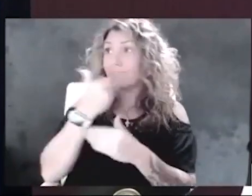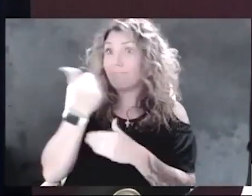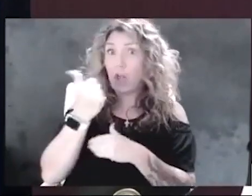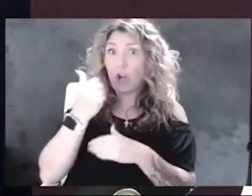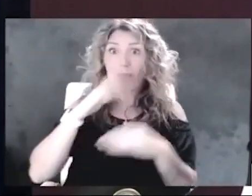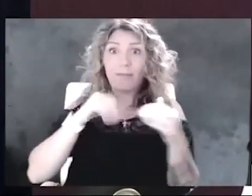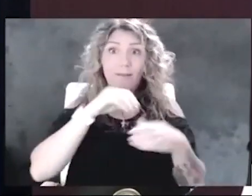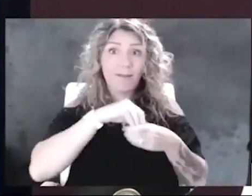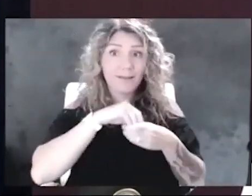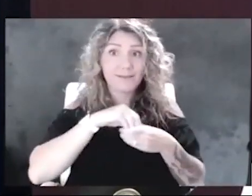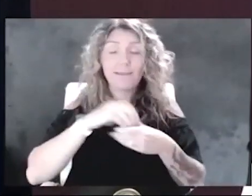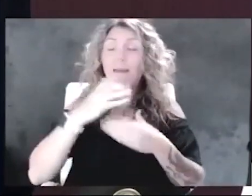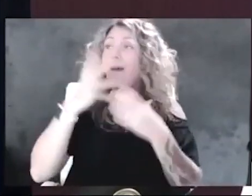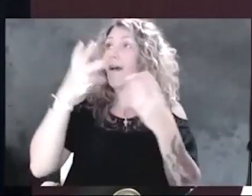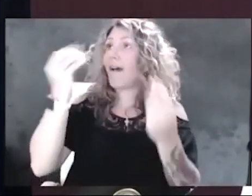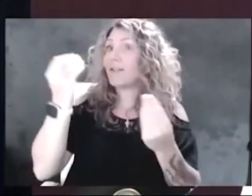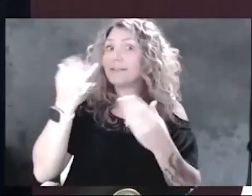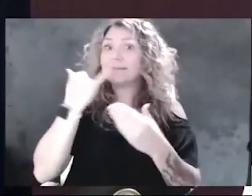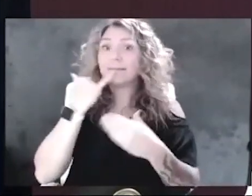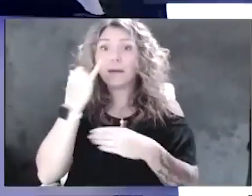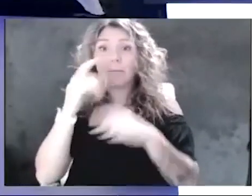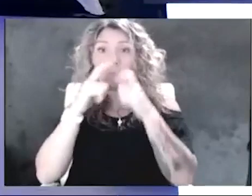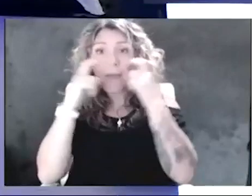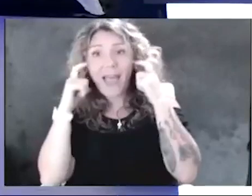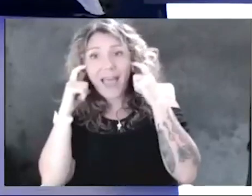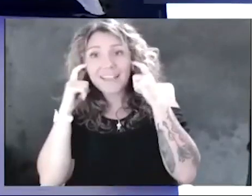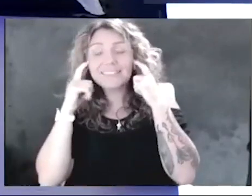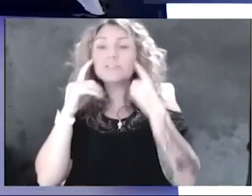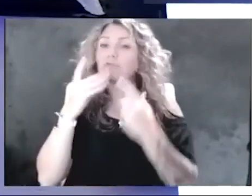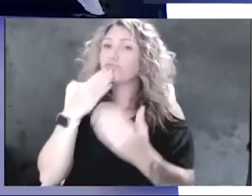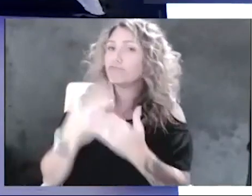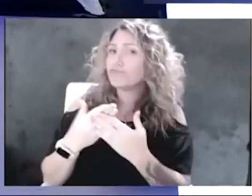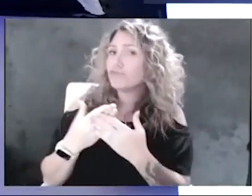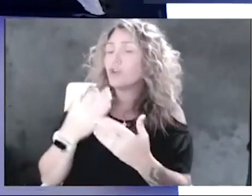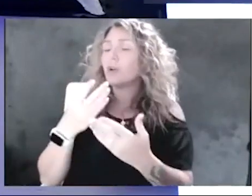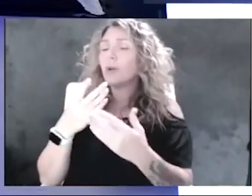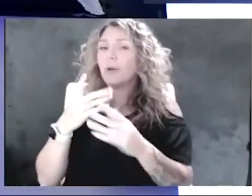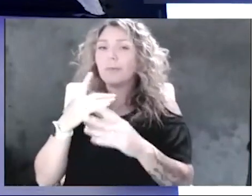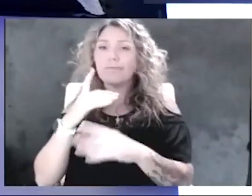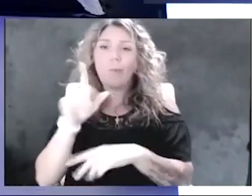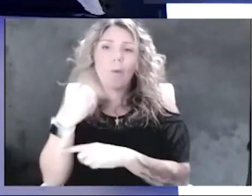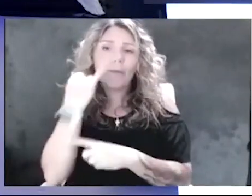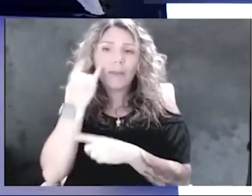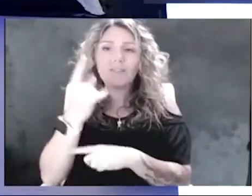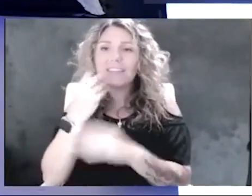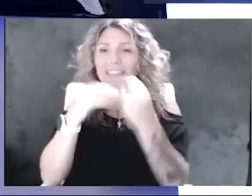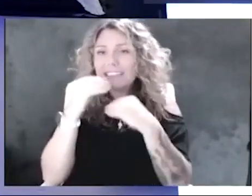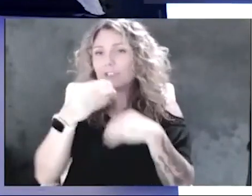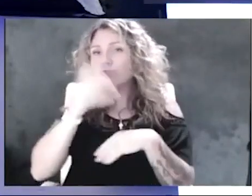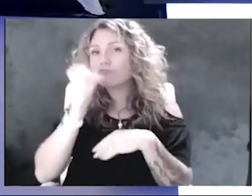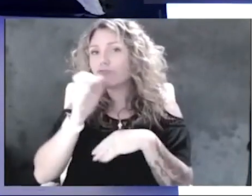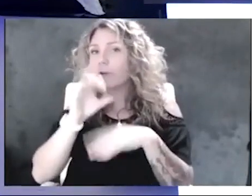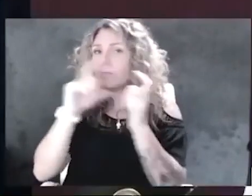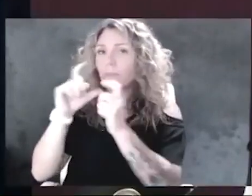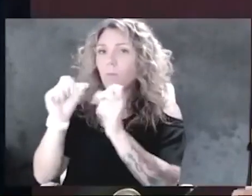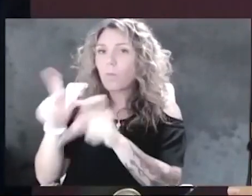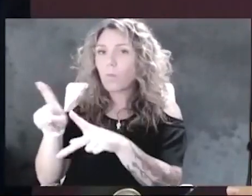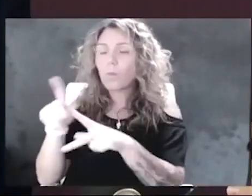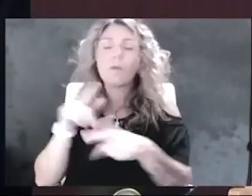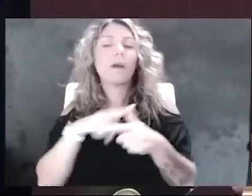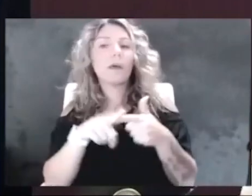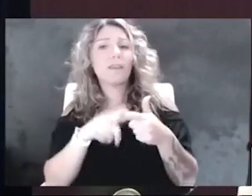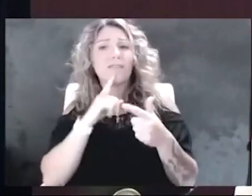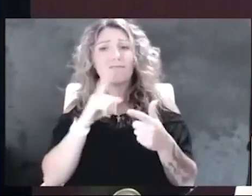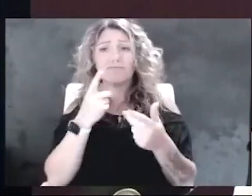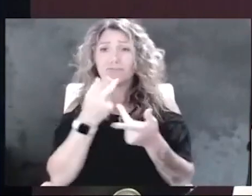good idea unless you're going to go eat and drink, and then you're probably going to you'll be safe. And try to stay in